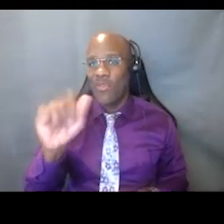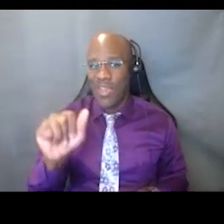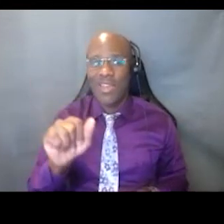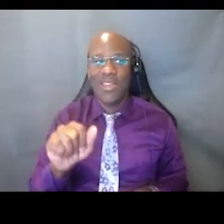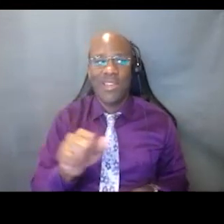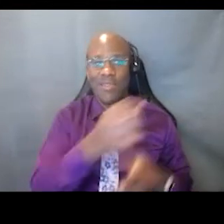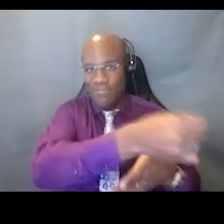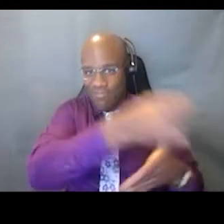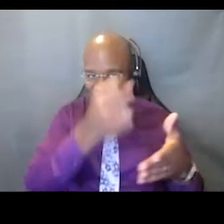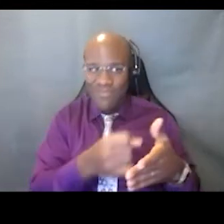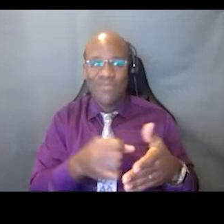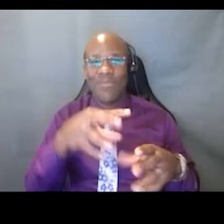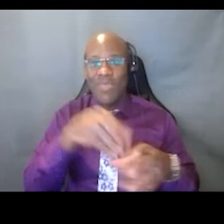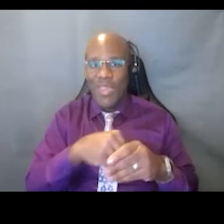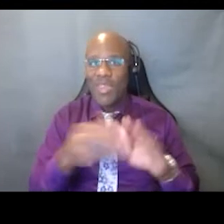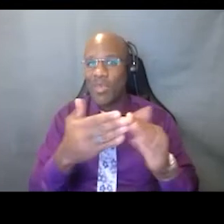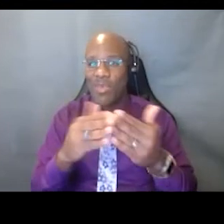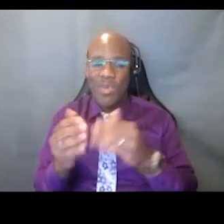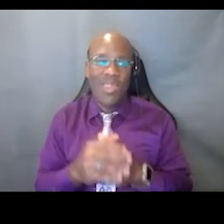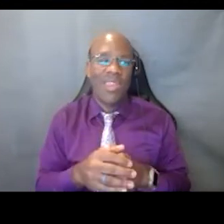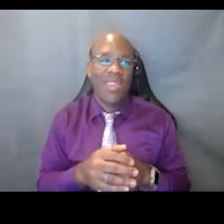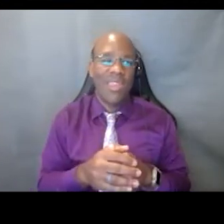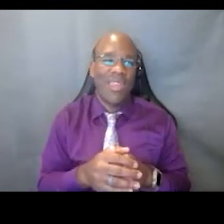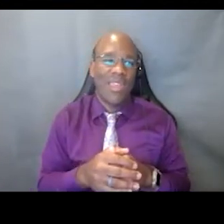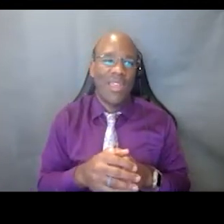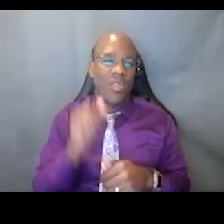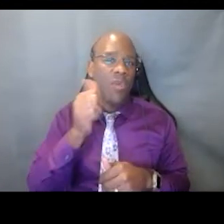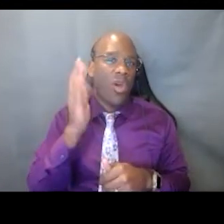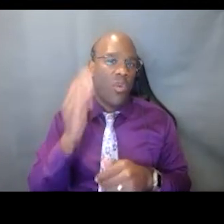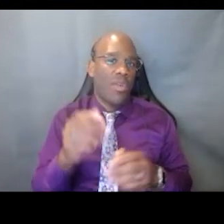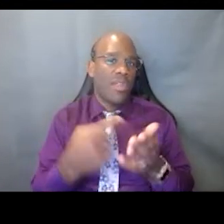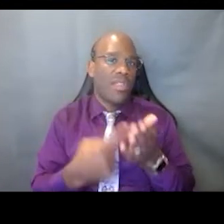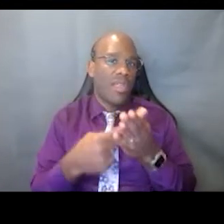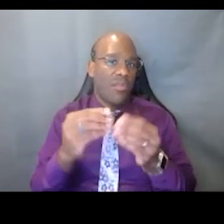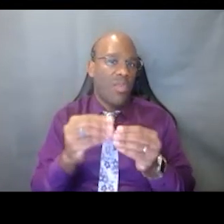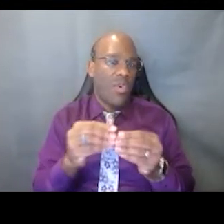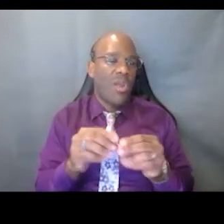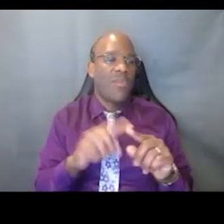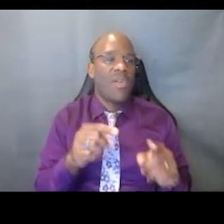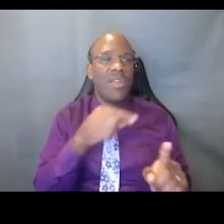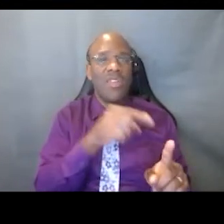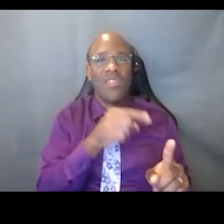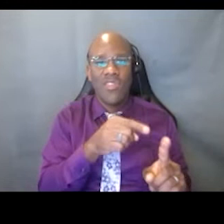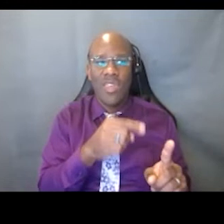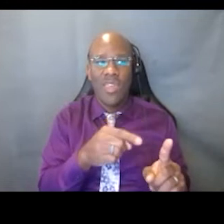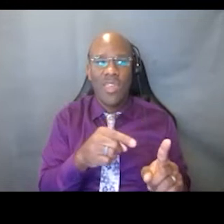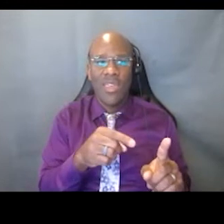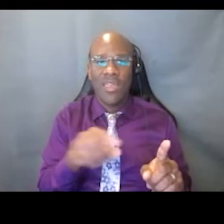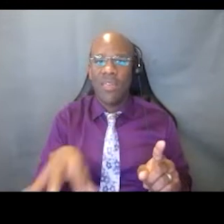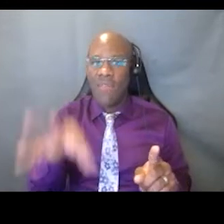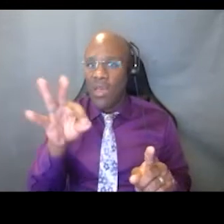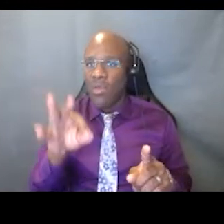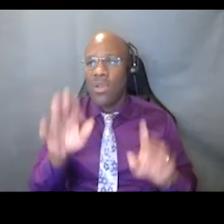tomorrow, it really inactivated some amazing advocacy and was able to get her grandson